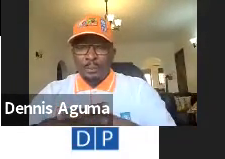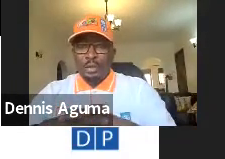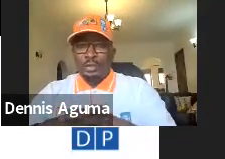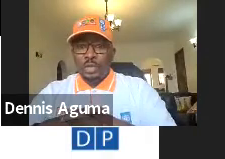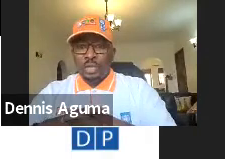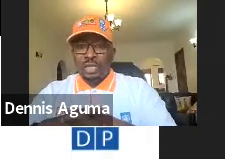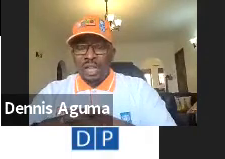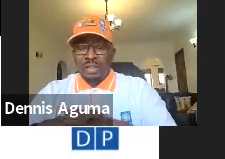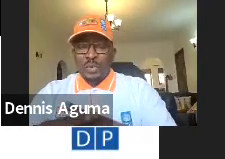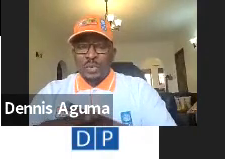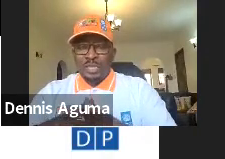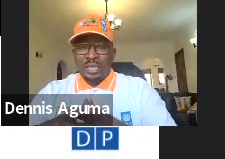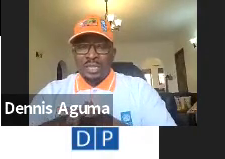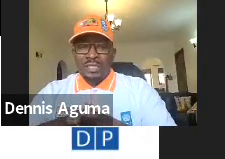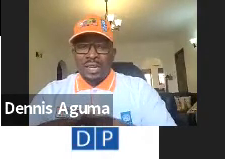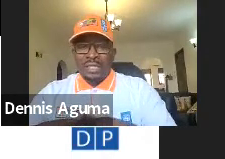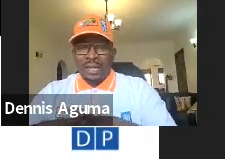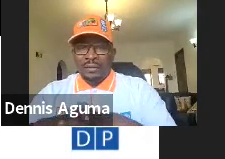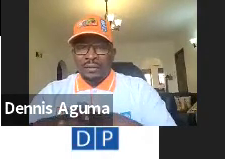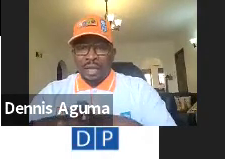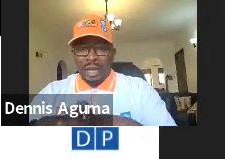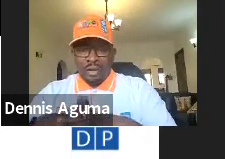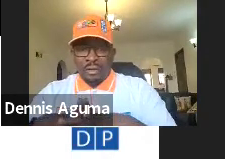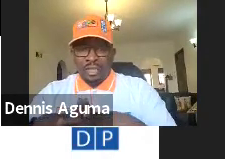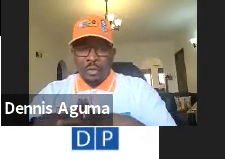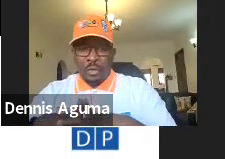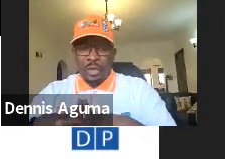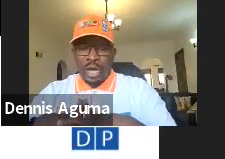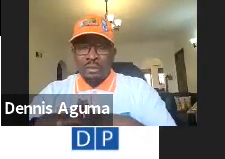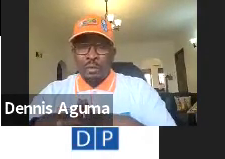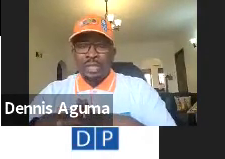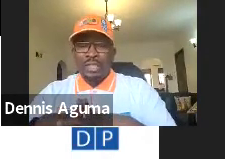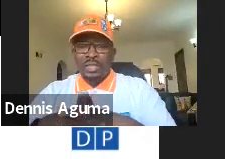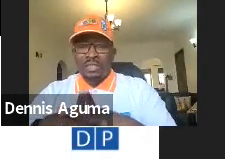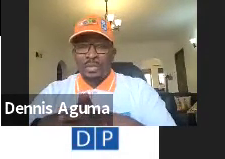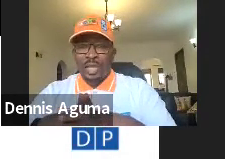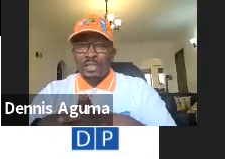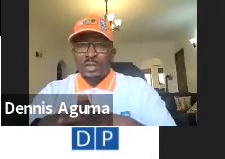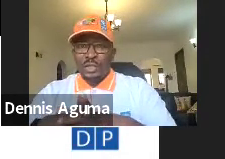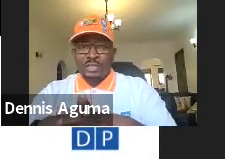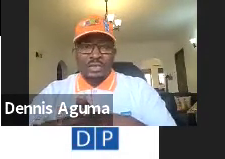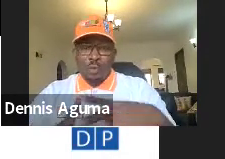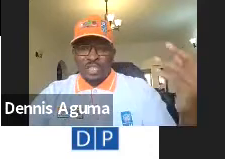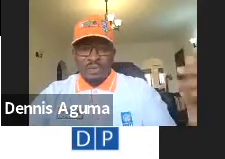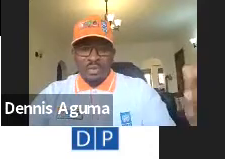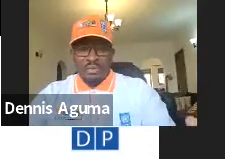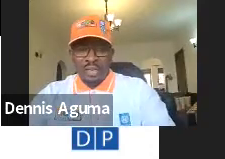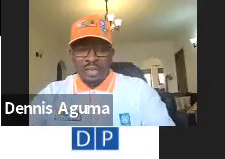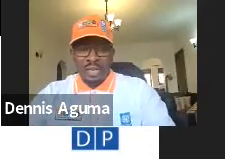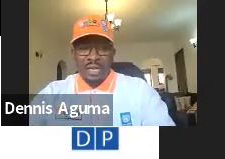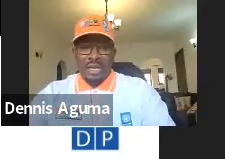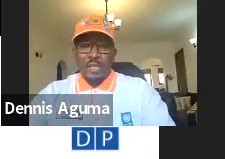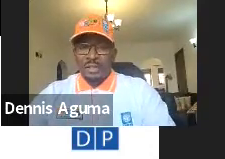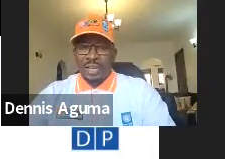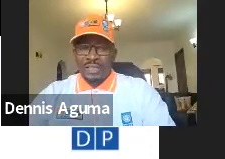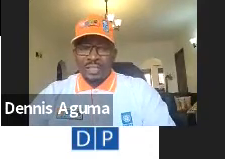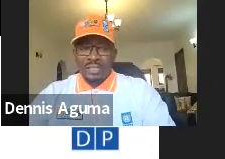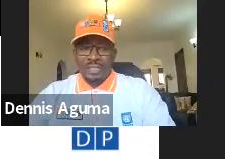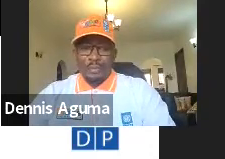these virtually. This was last year and a half at Makerere University, where you had over 1,000 students from quite a number